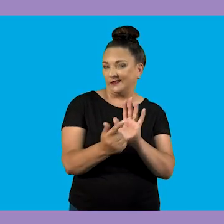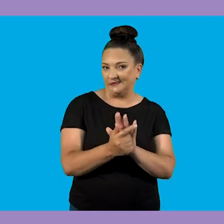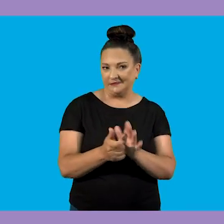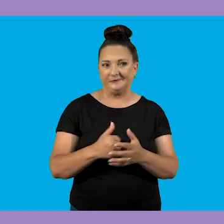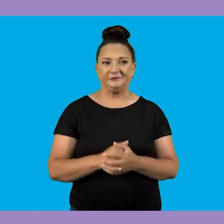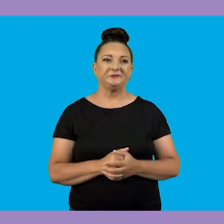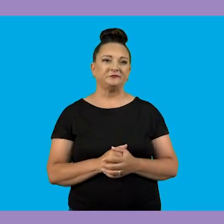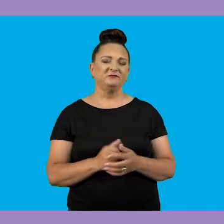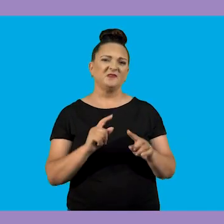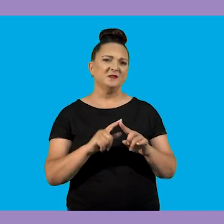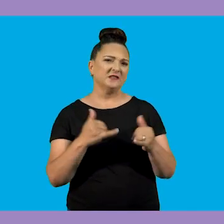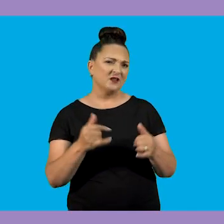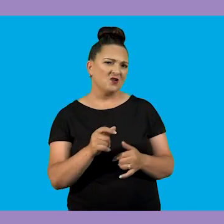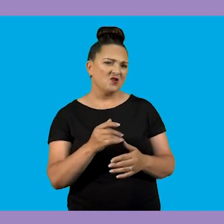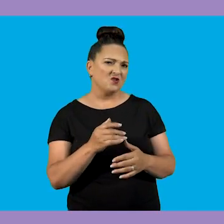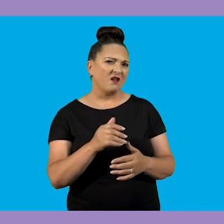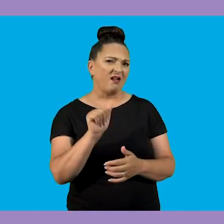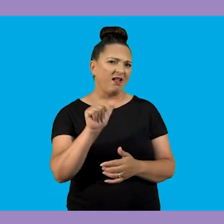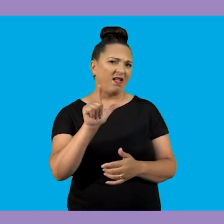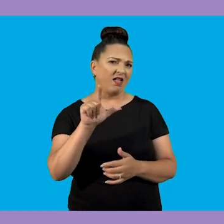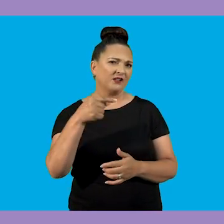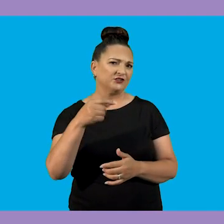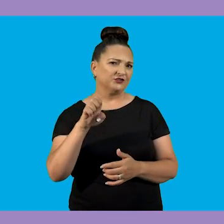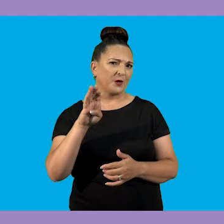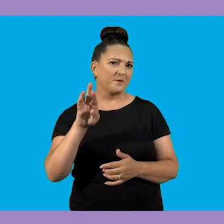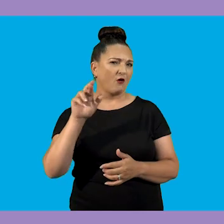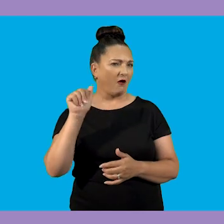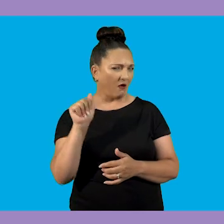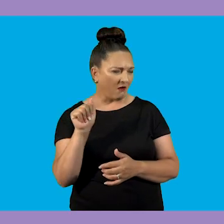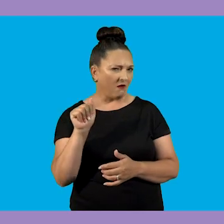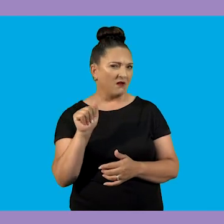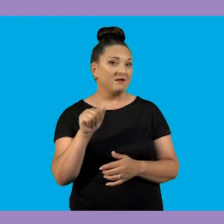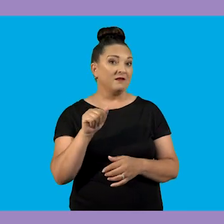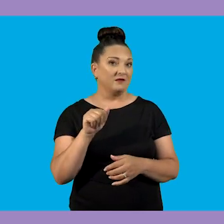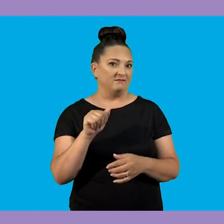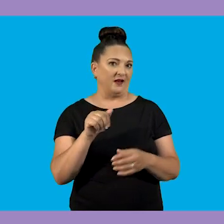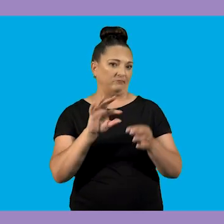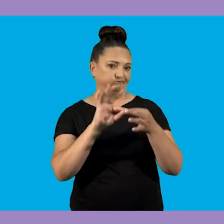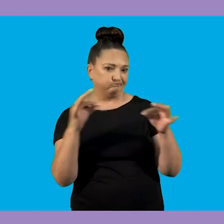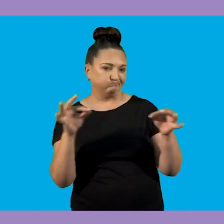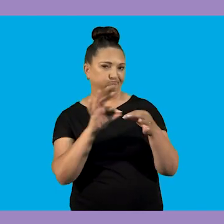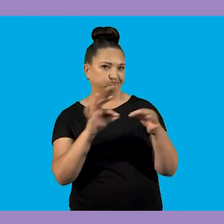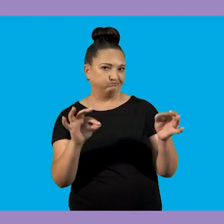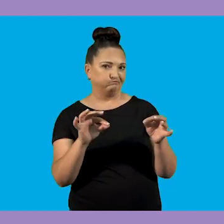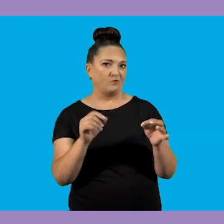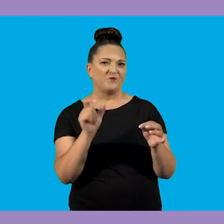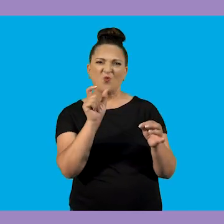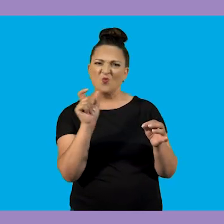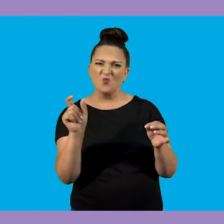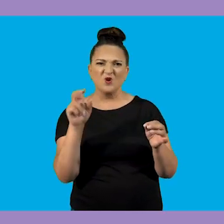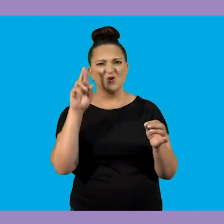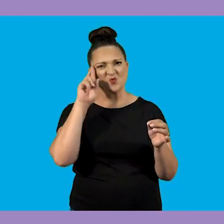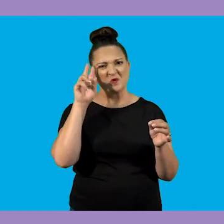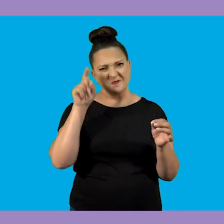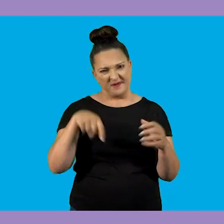during this lesson. Now, remember, when we are working with algebraic expressions, we need to remember these words